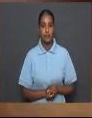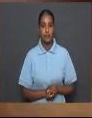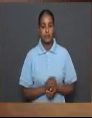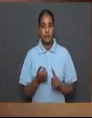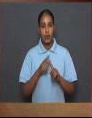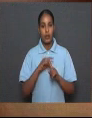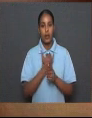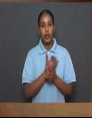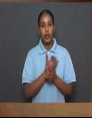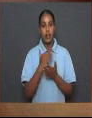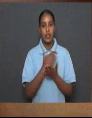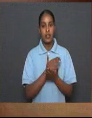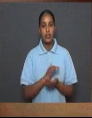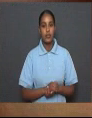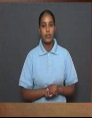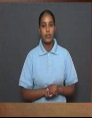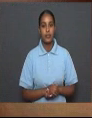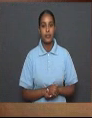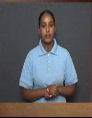Let's get back to our lesson.